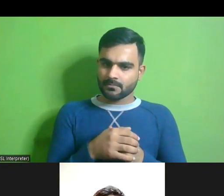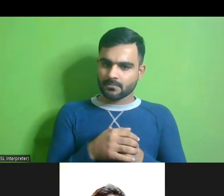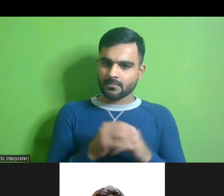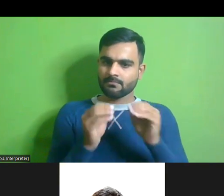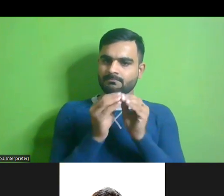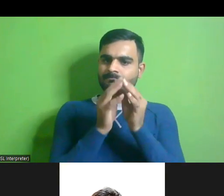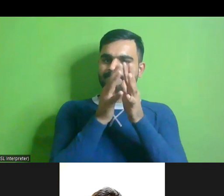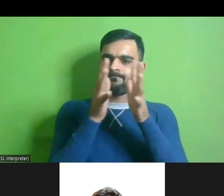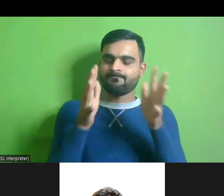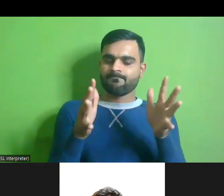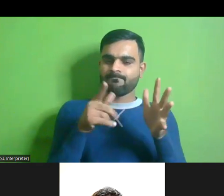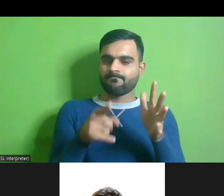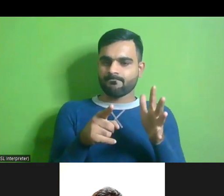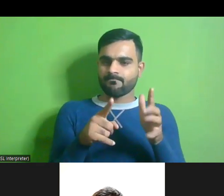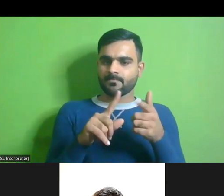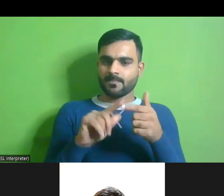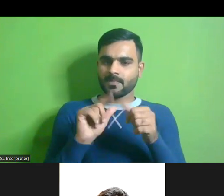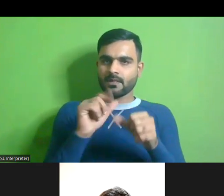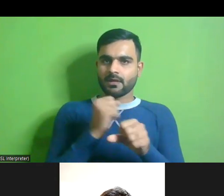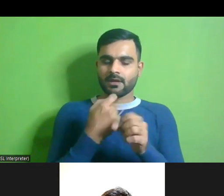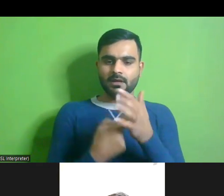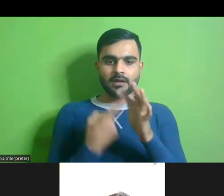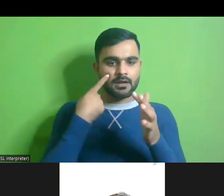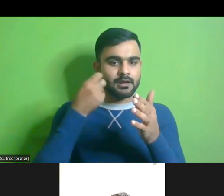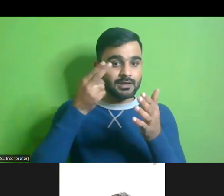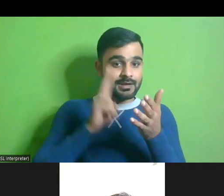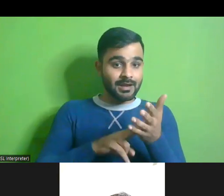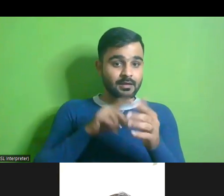larger egalitarian movement?